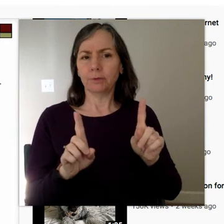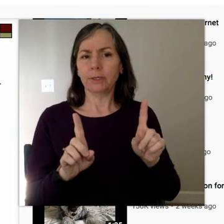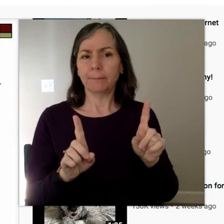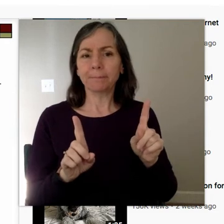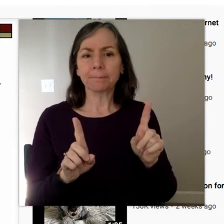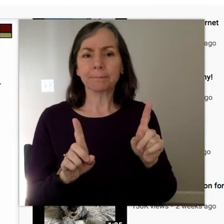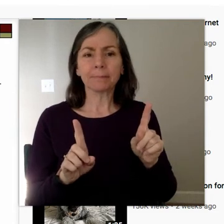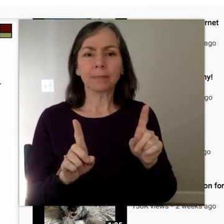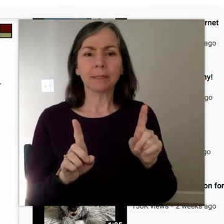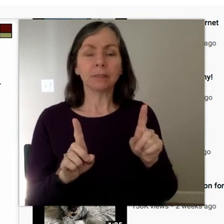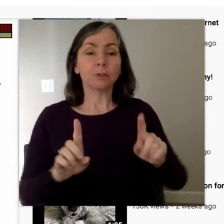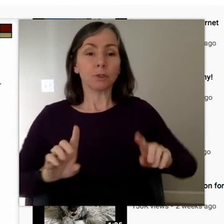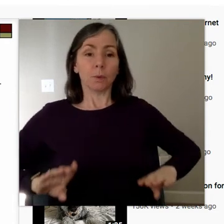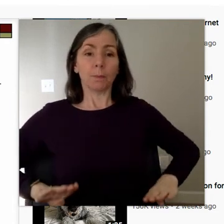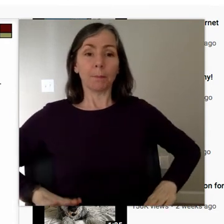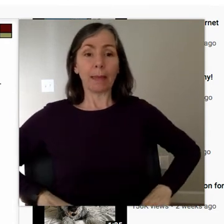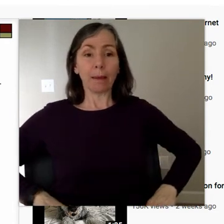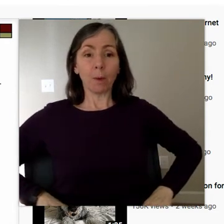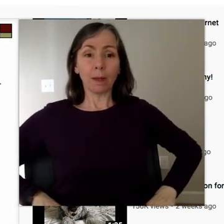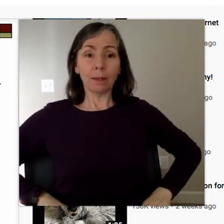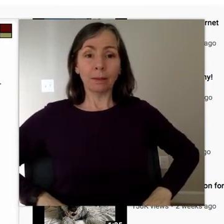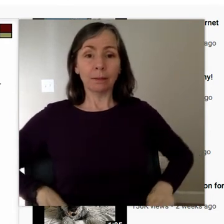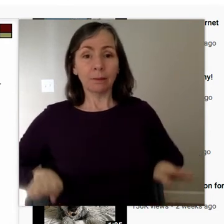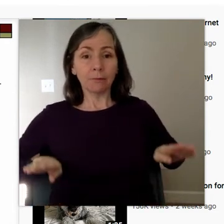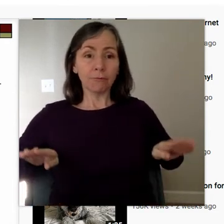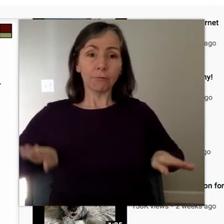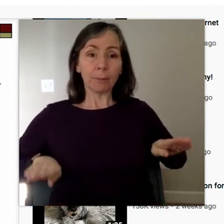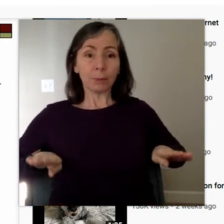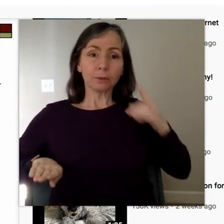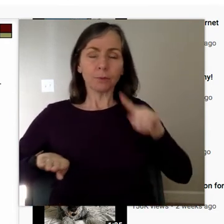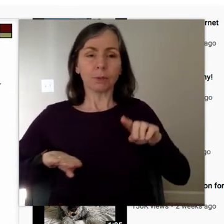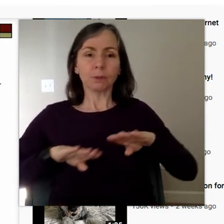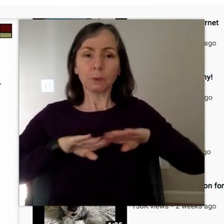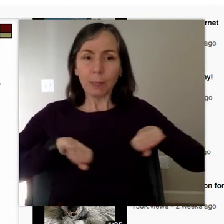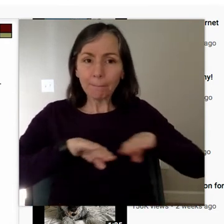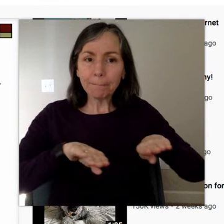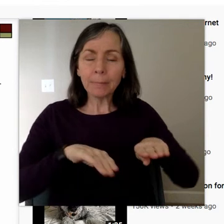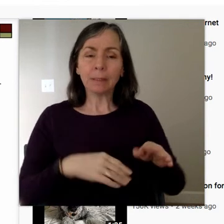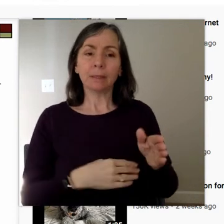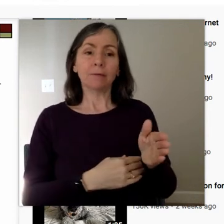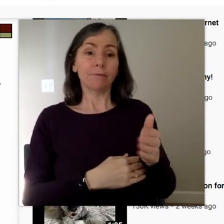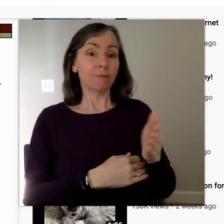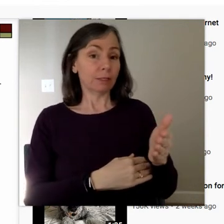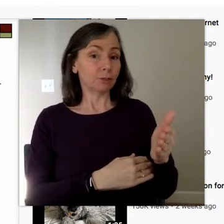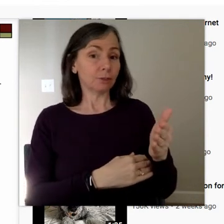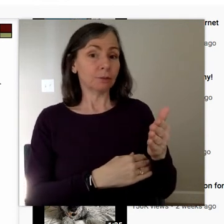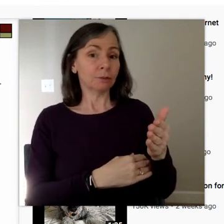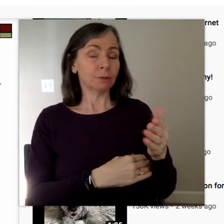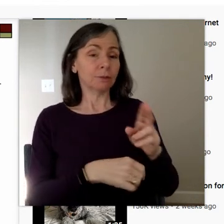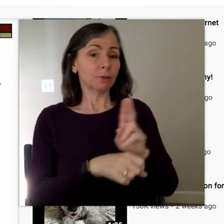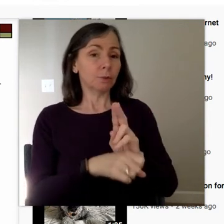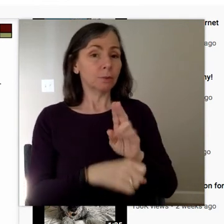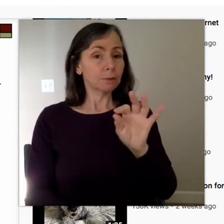So a penguin uses its flippers to swim. A fish uses its